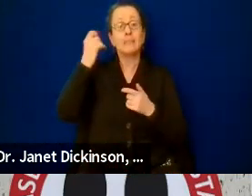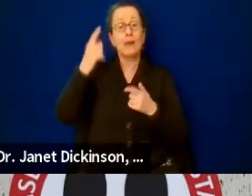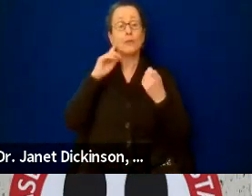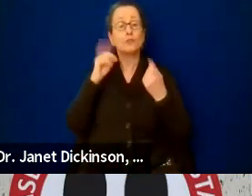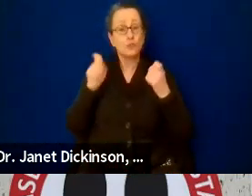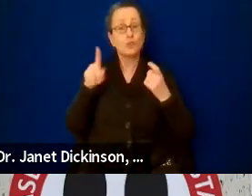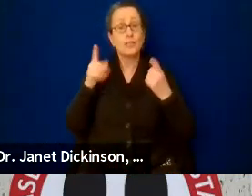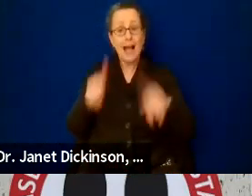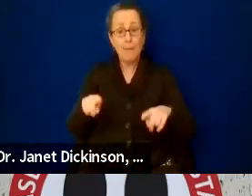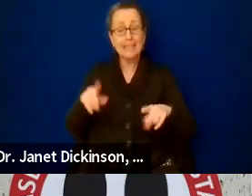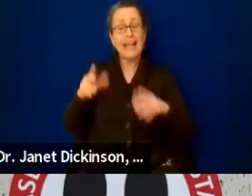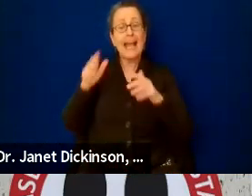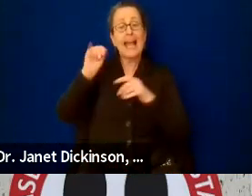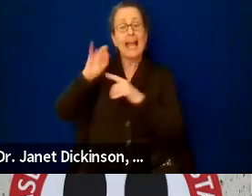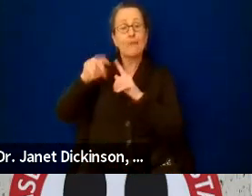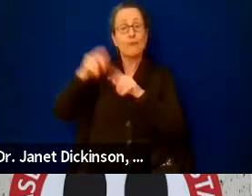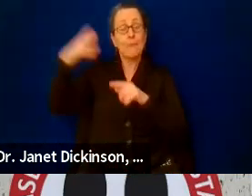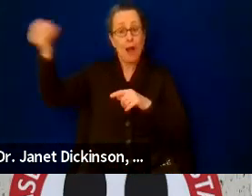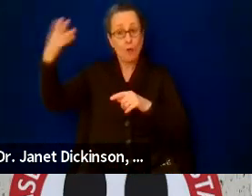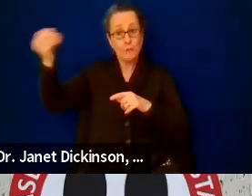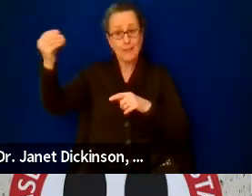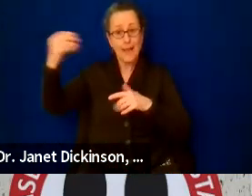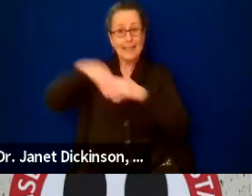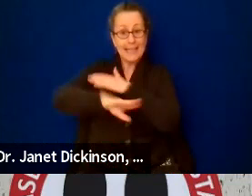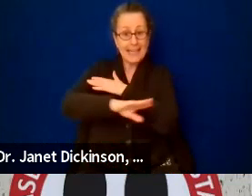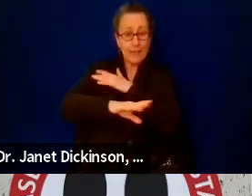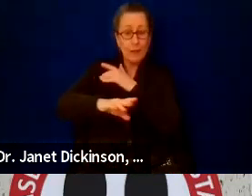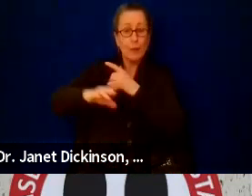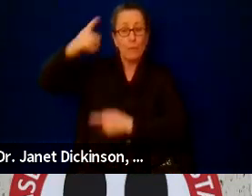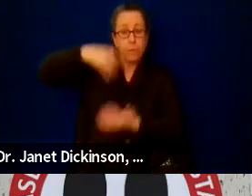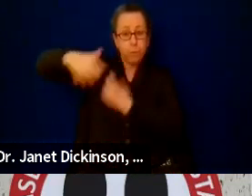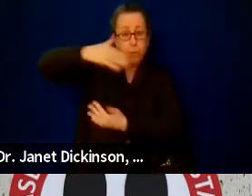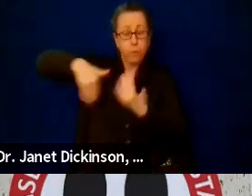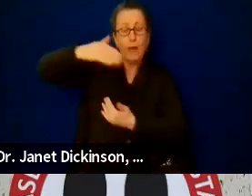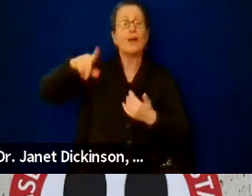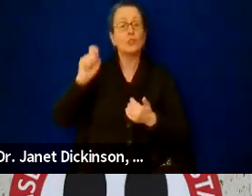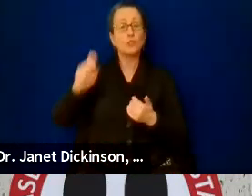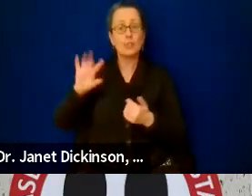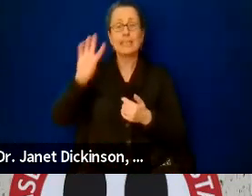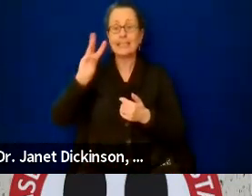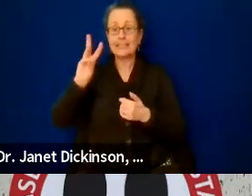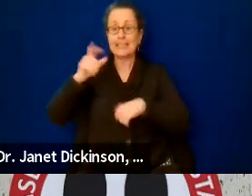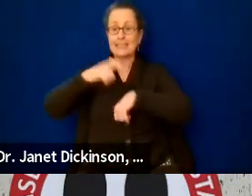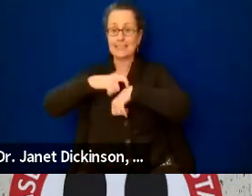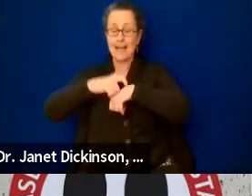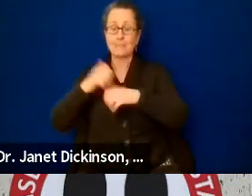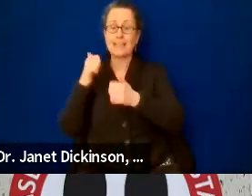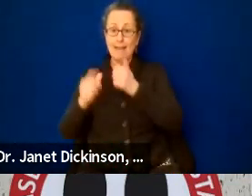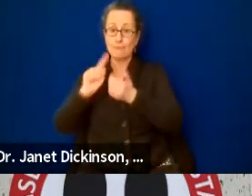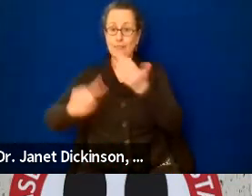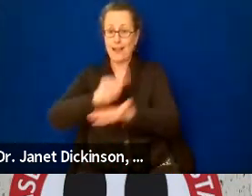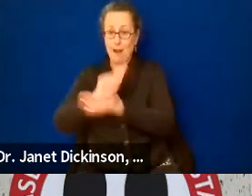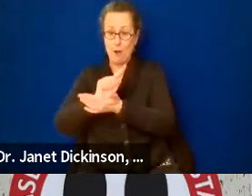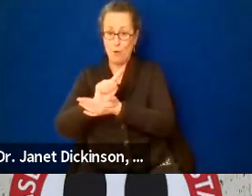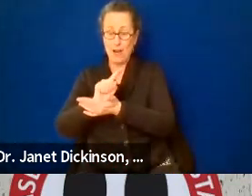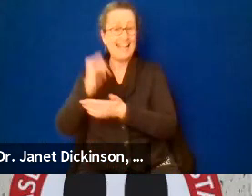per hour, we are installing air purifier units similar to the one that you see. They have HEPA